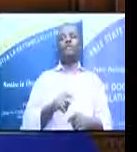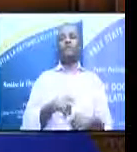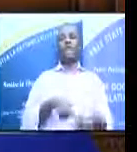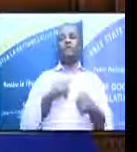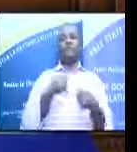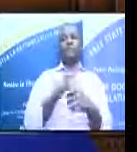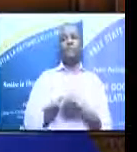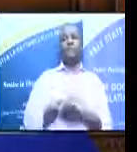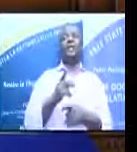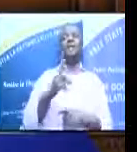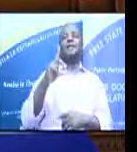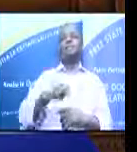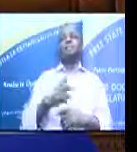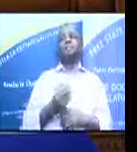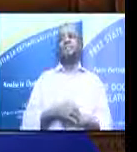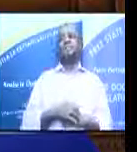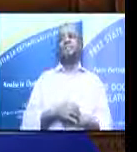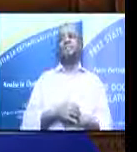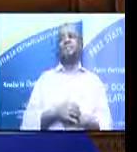expensive.